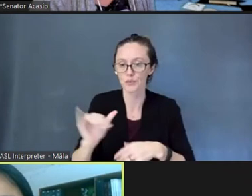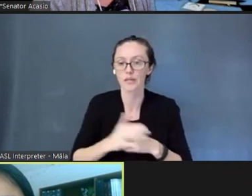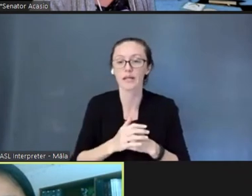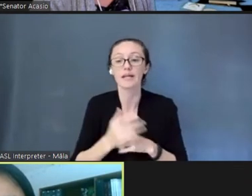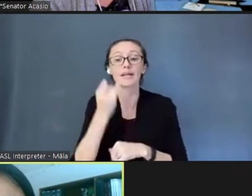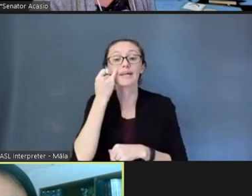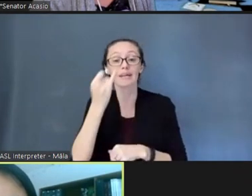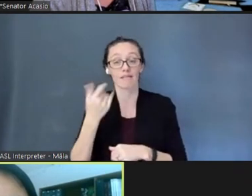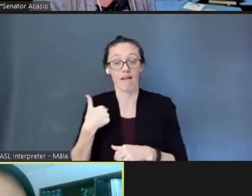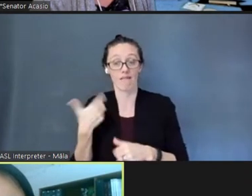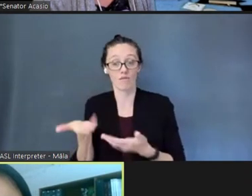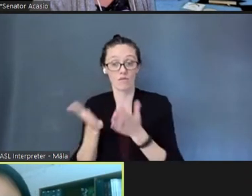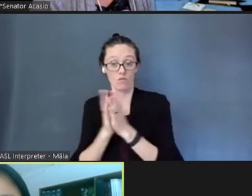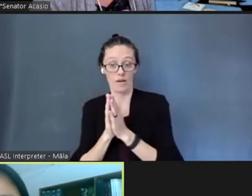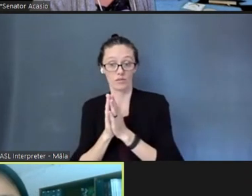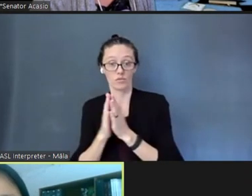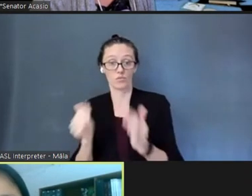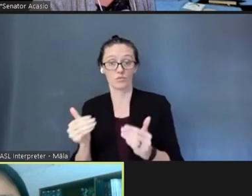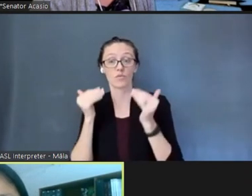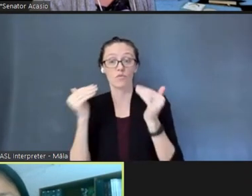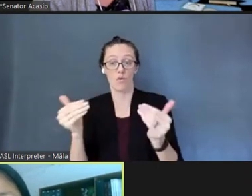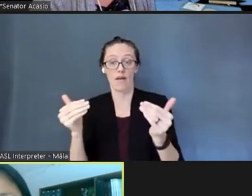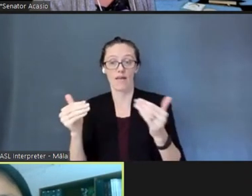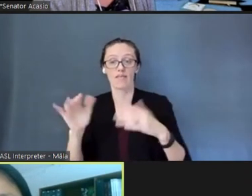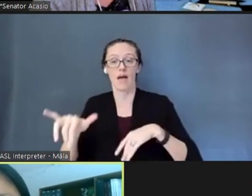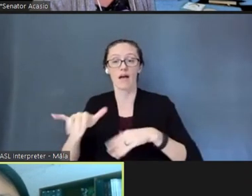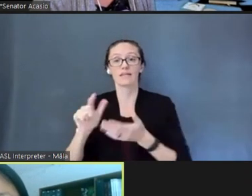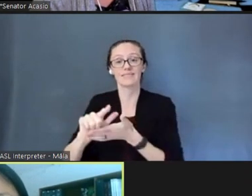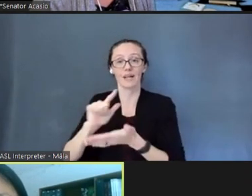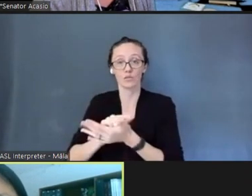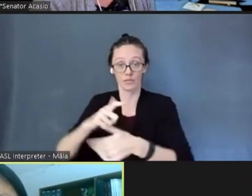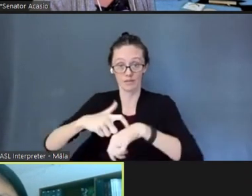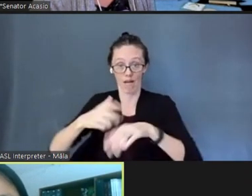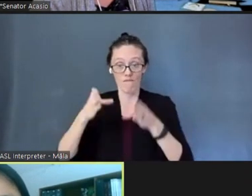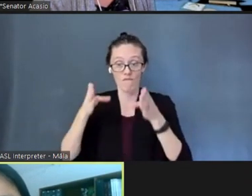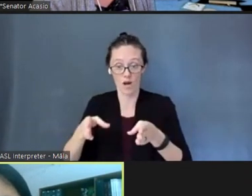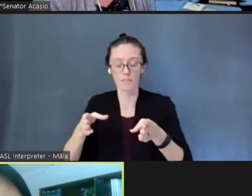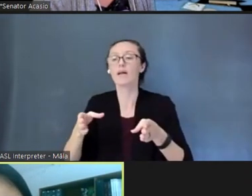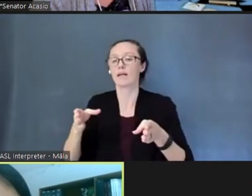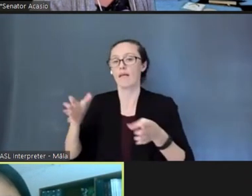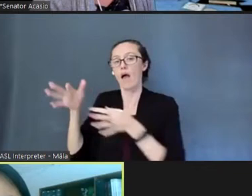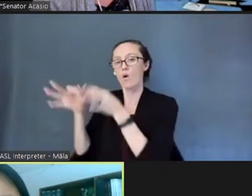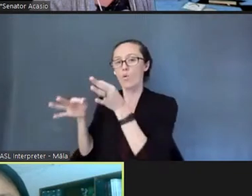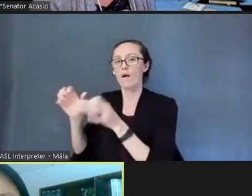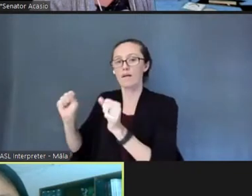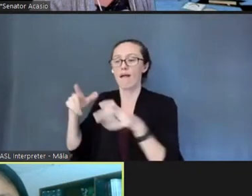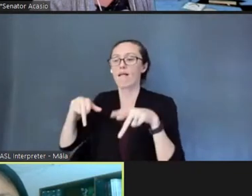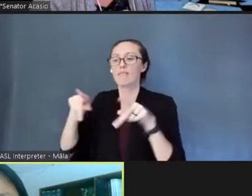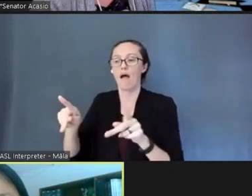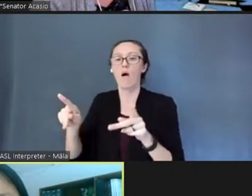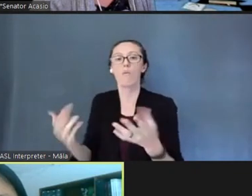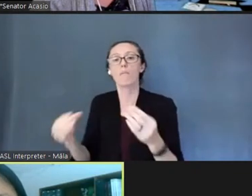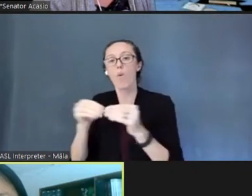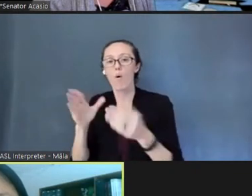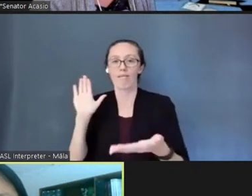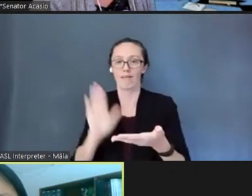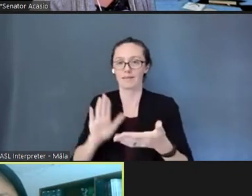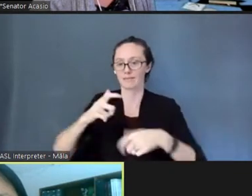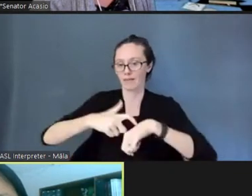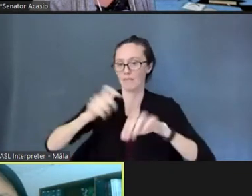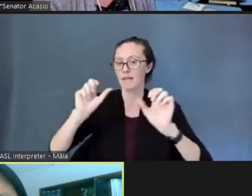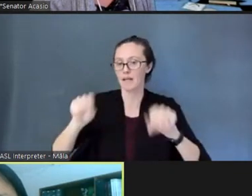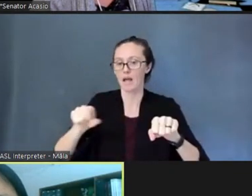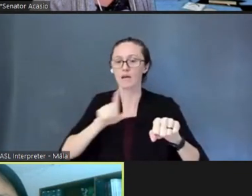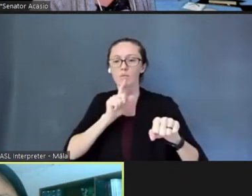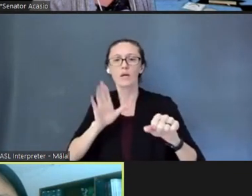is a request to go outside of the statutory time frame, the issuing court can allow that, and they take any number of factors into consideration